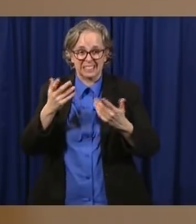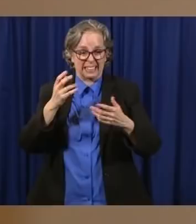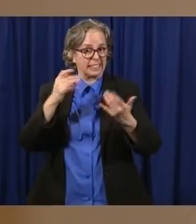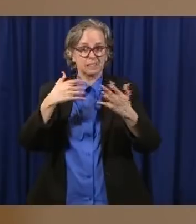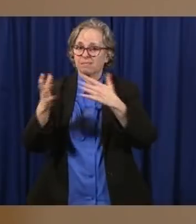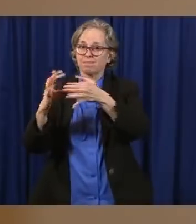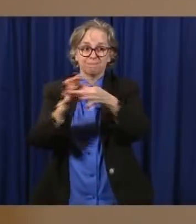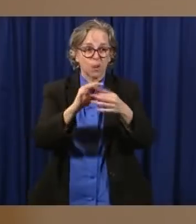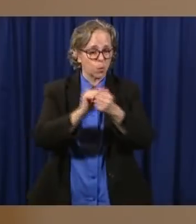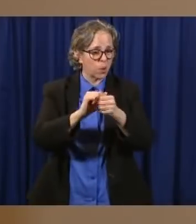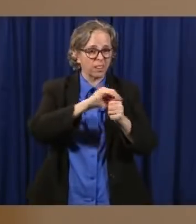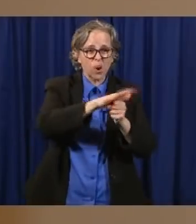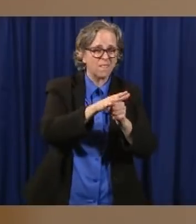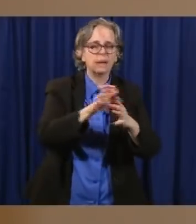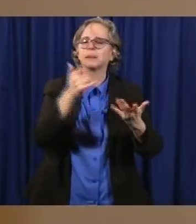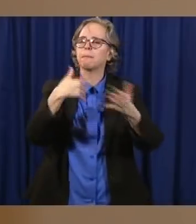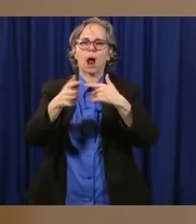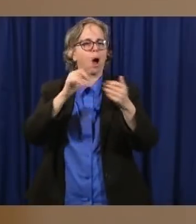illnesses.